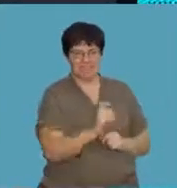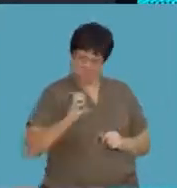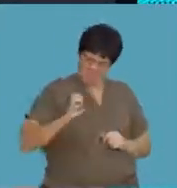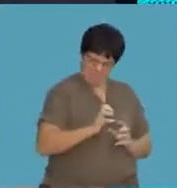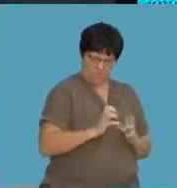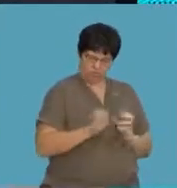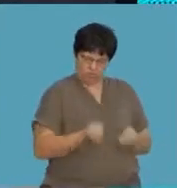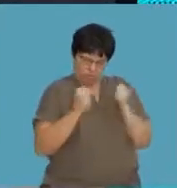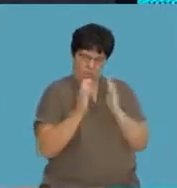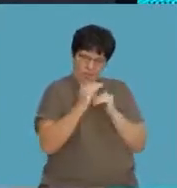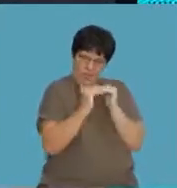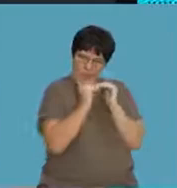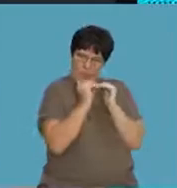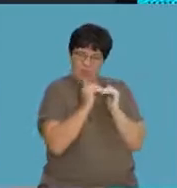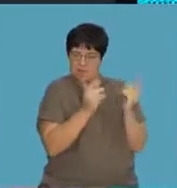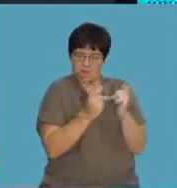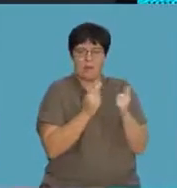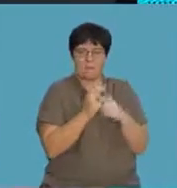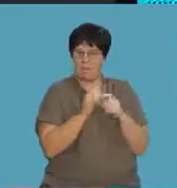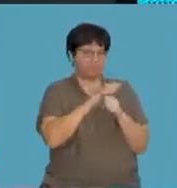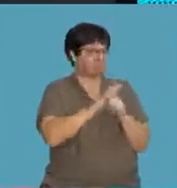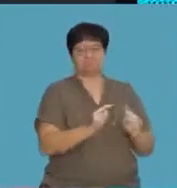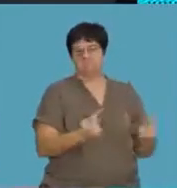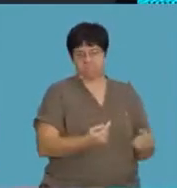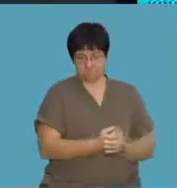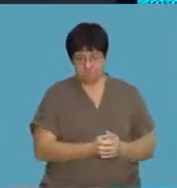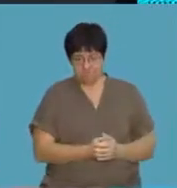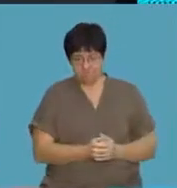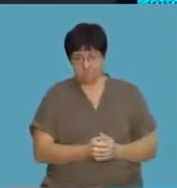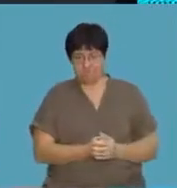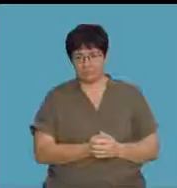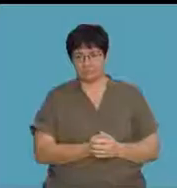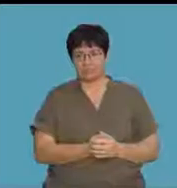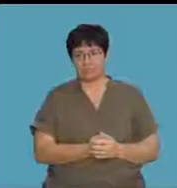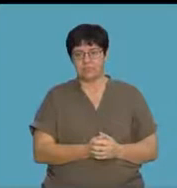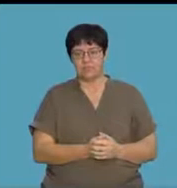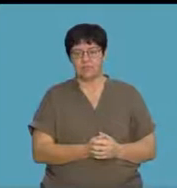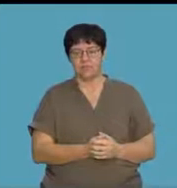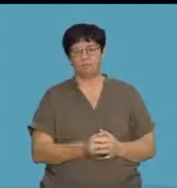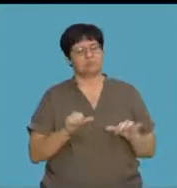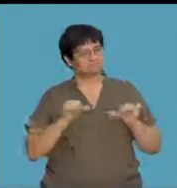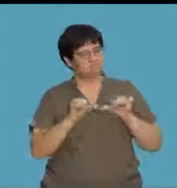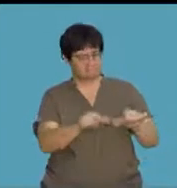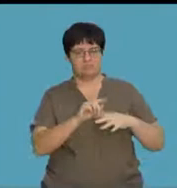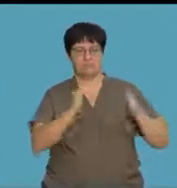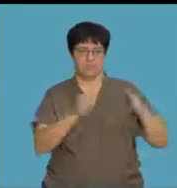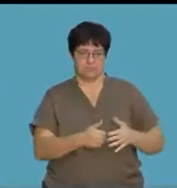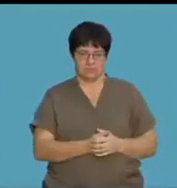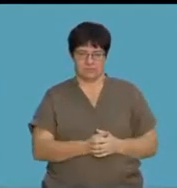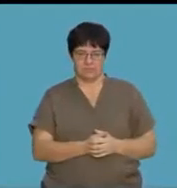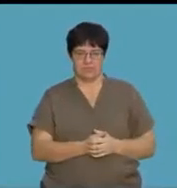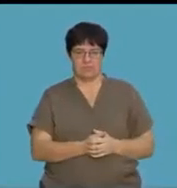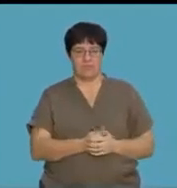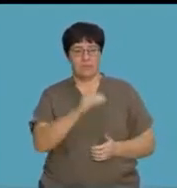the stronger forces, all solids are incompressible in general. Okay, so they retain their shape, then